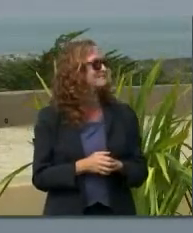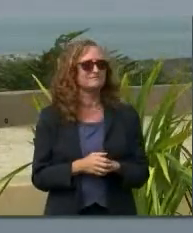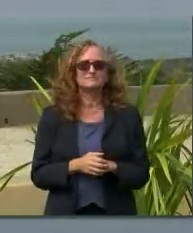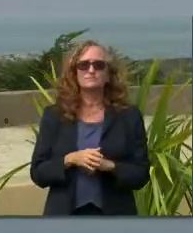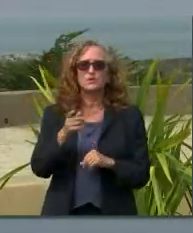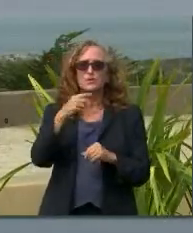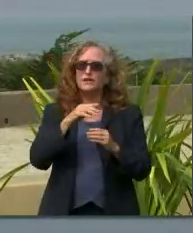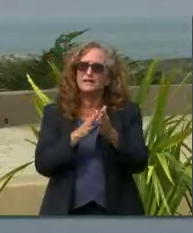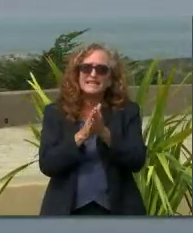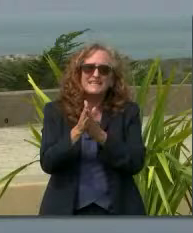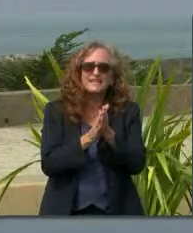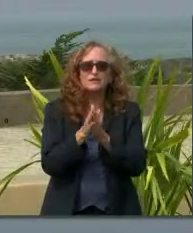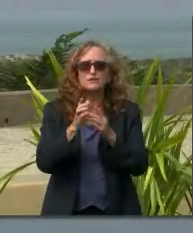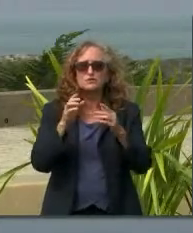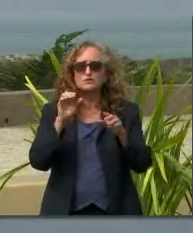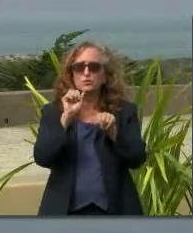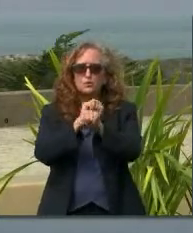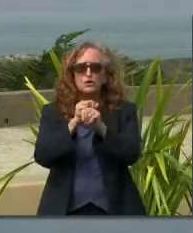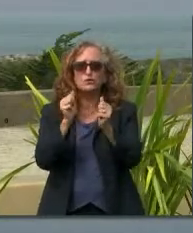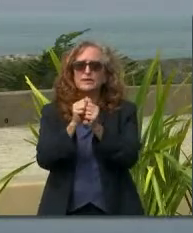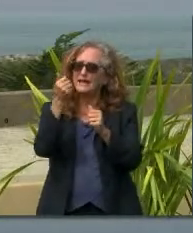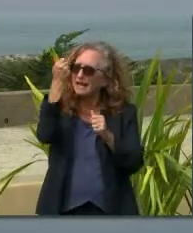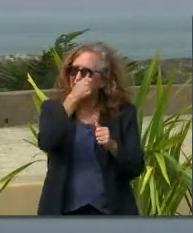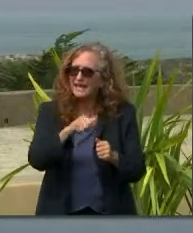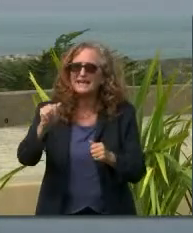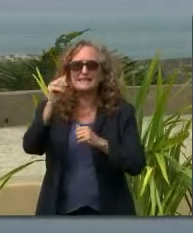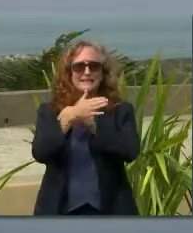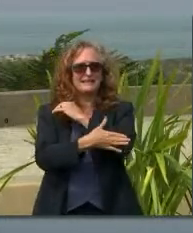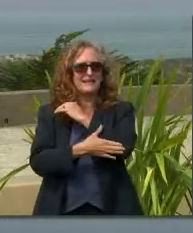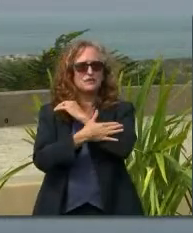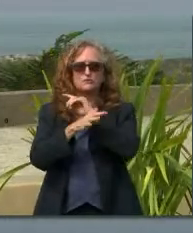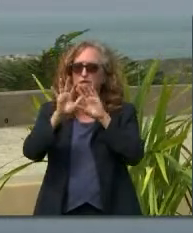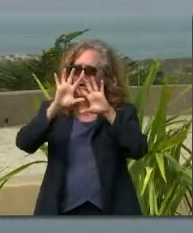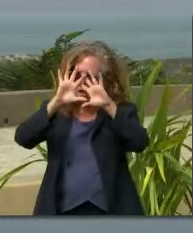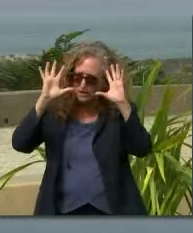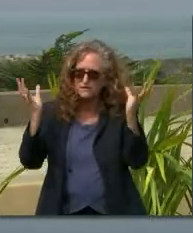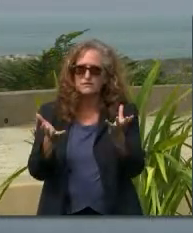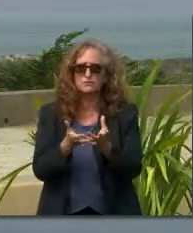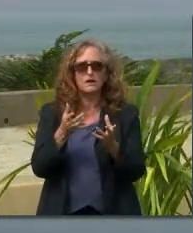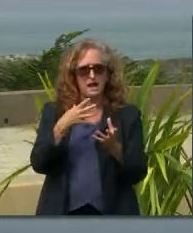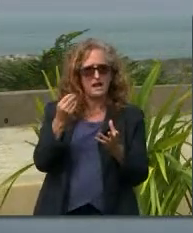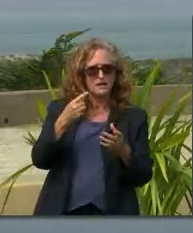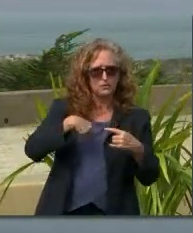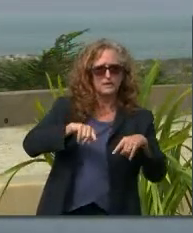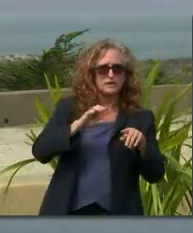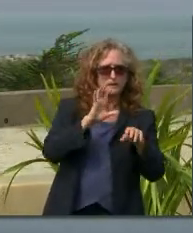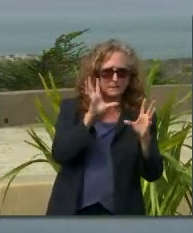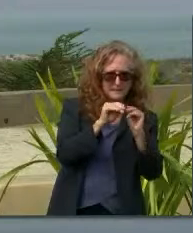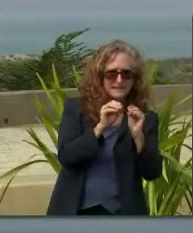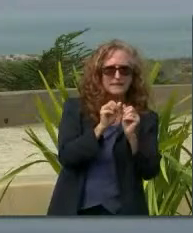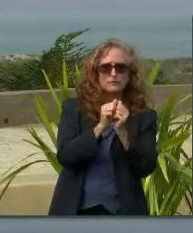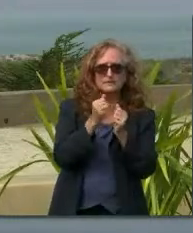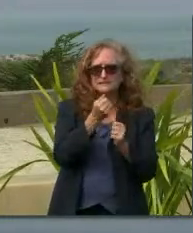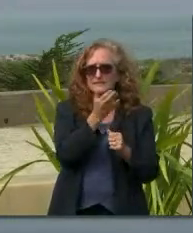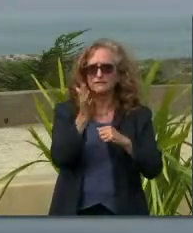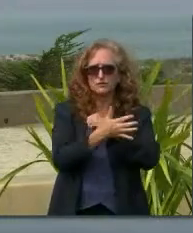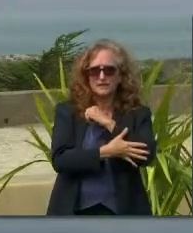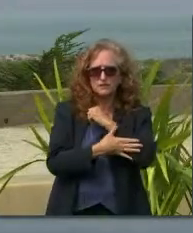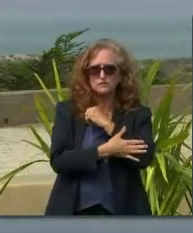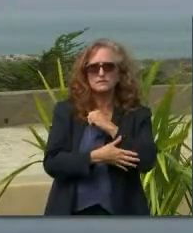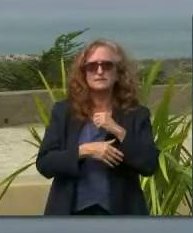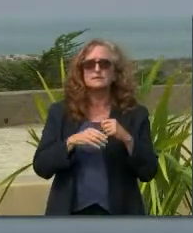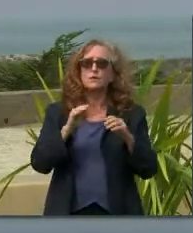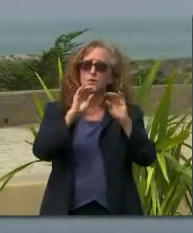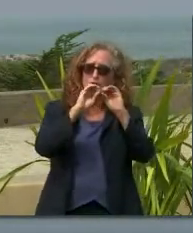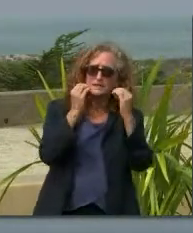to collaborate with any jurisdiction in the world, and in fact are doing so. We have multiple organizations doing that besides